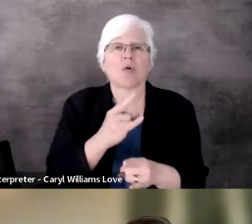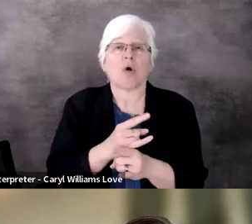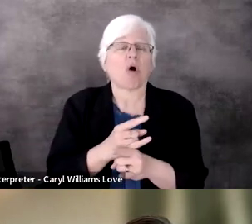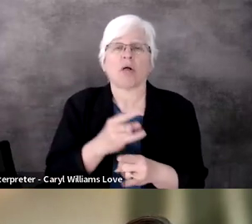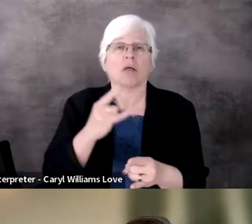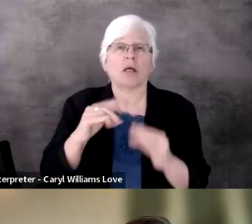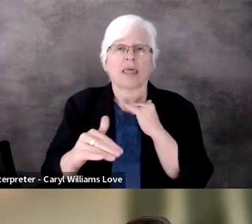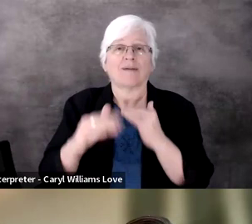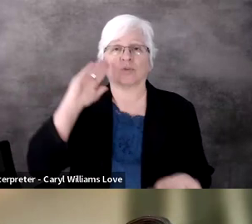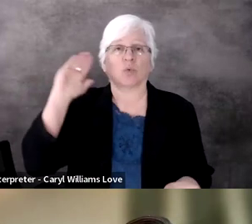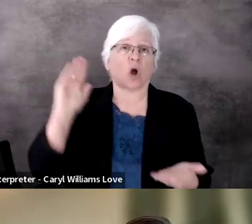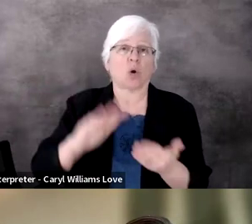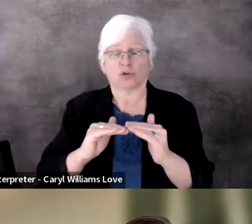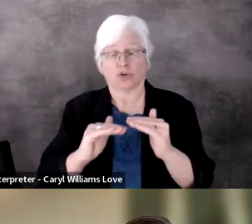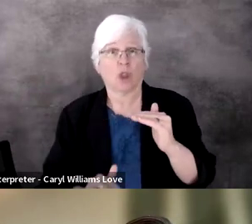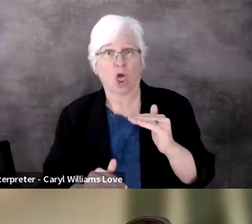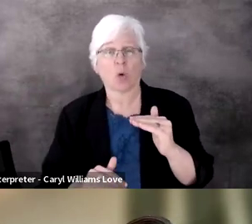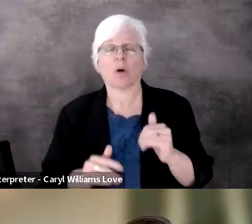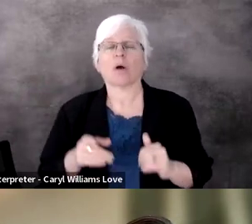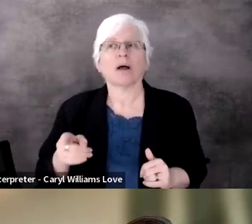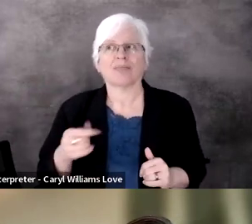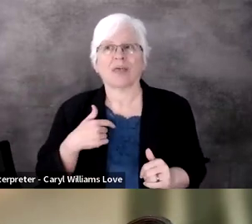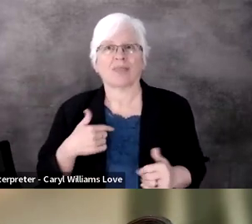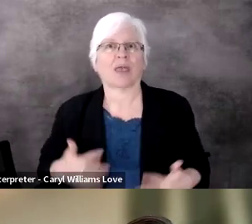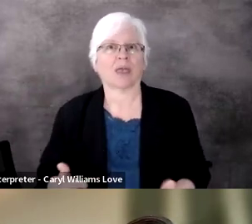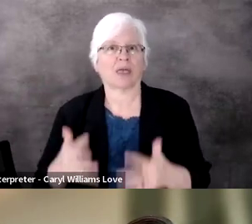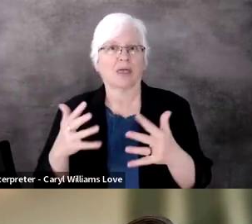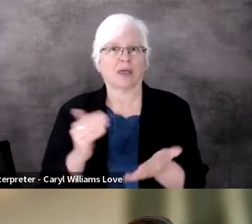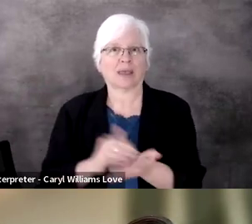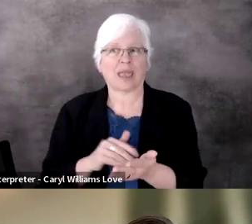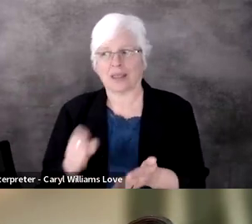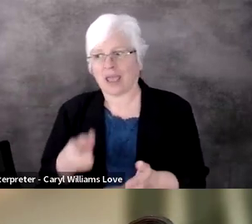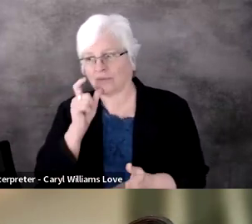also. Another thing I'll mention